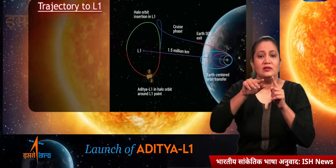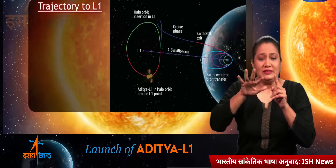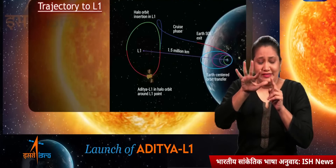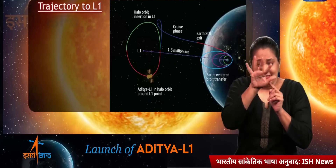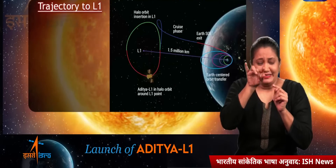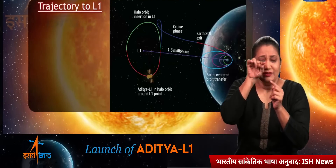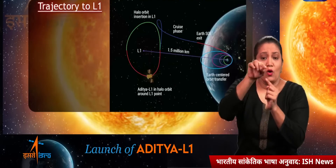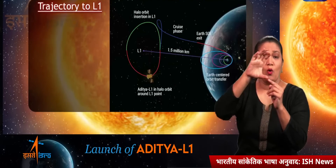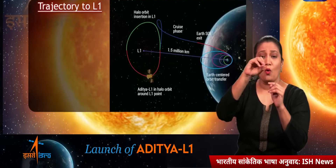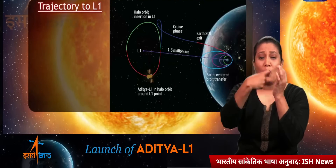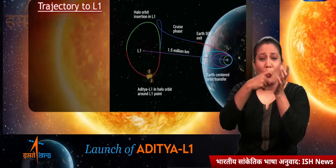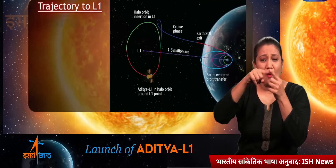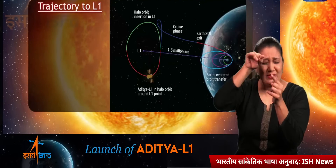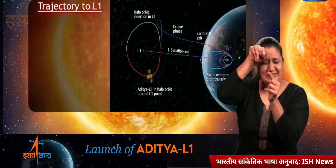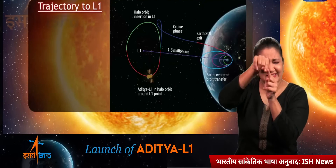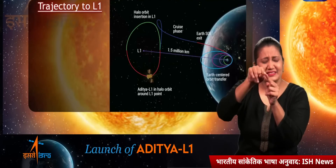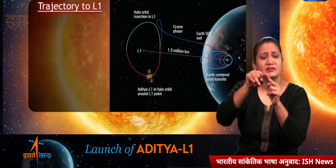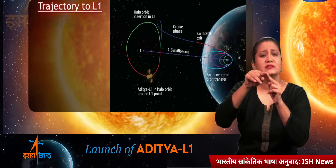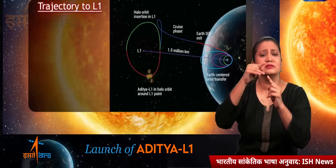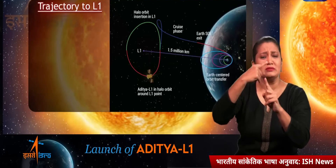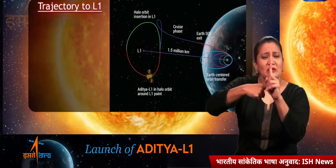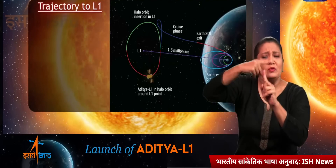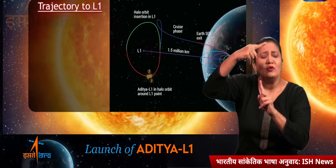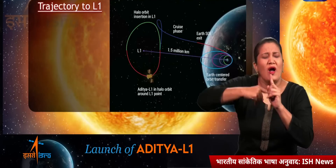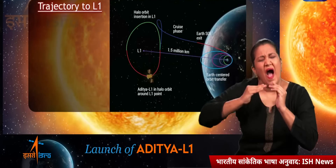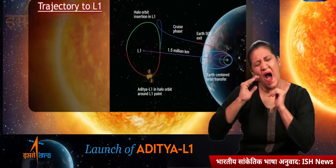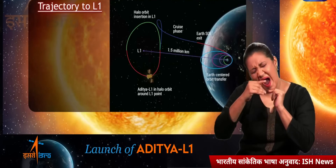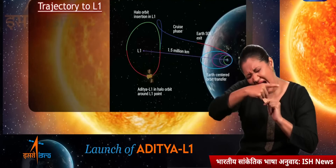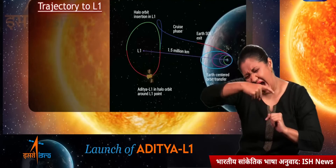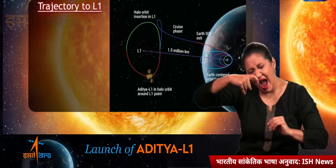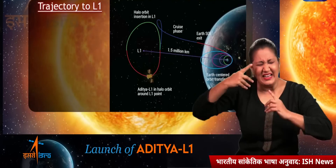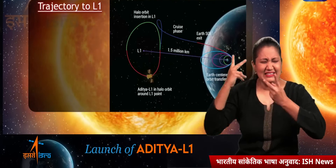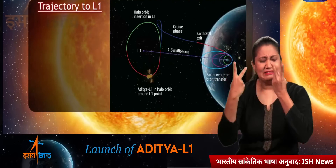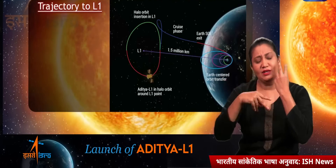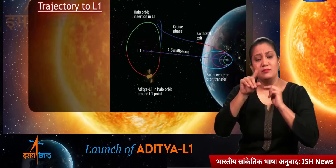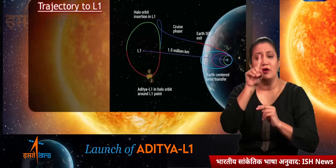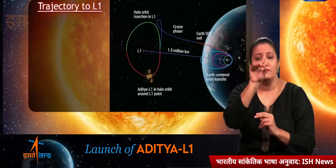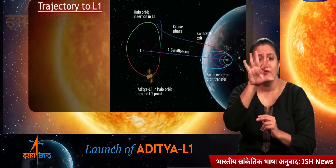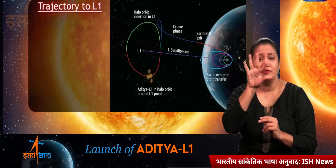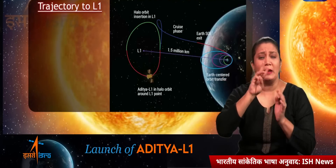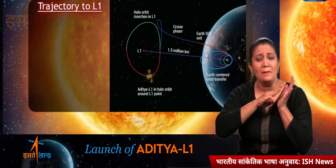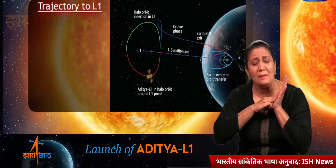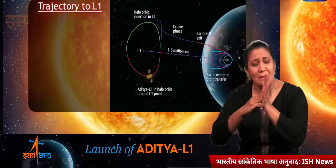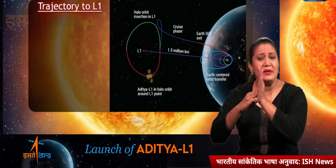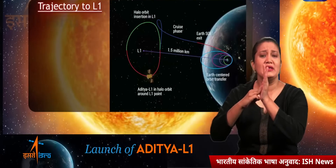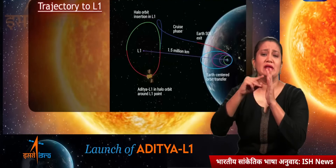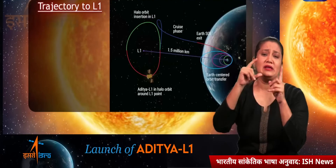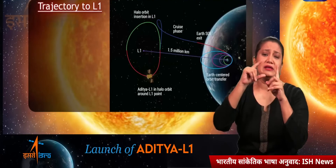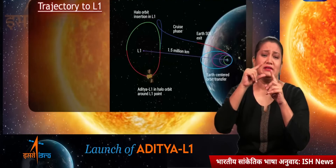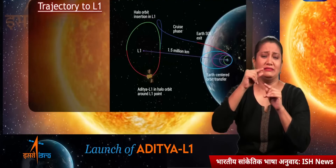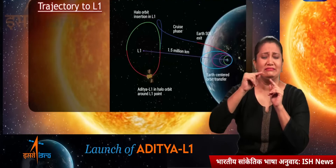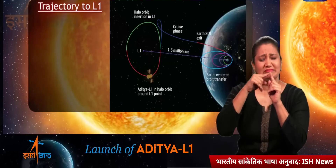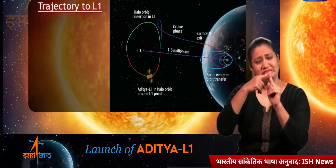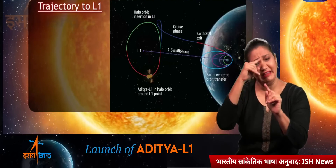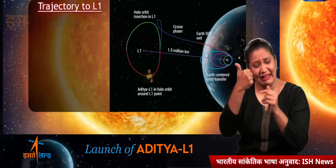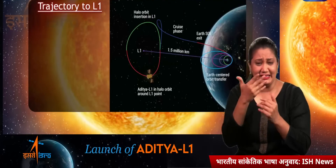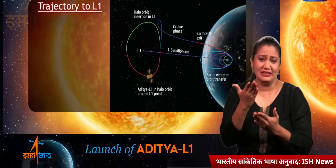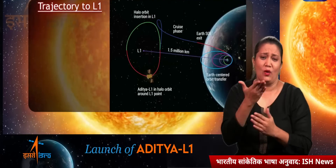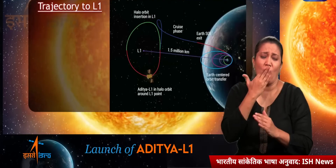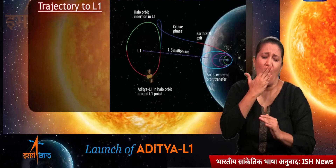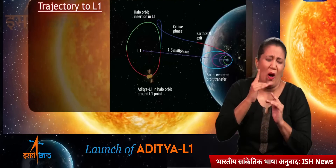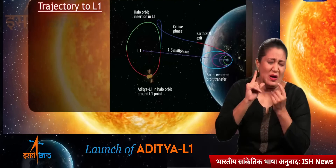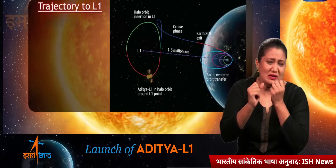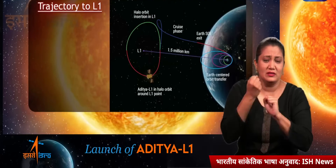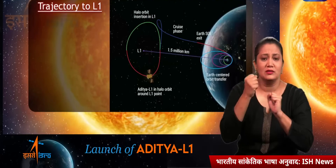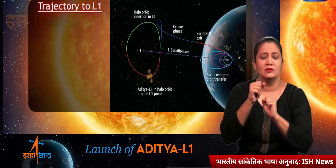known as core, the temperature can reach as high as 15 million degrees Celsius. Power source for the Sun